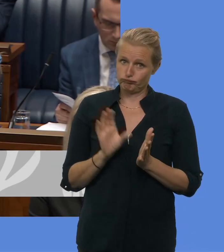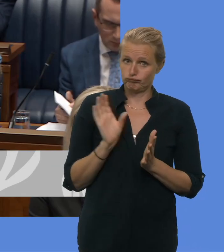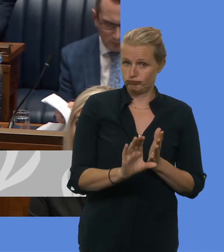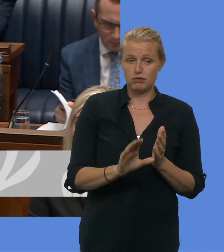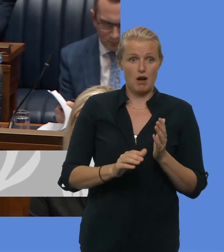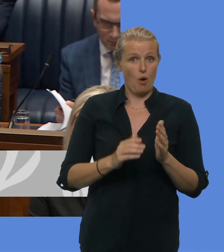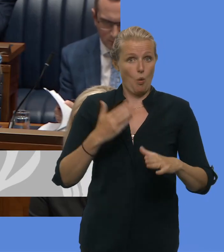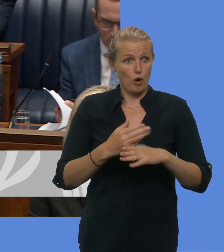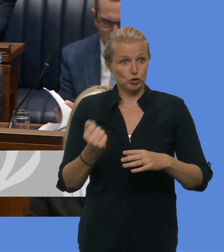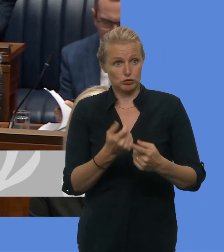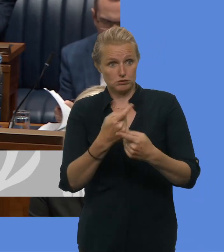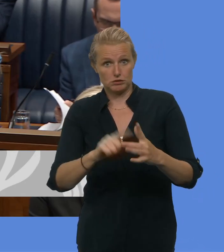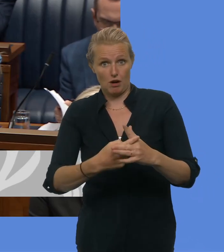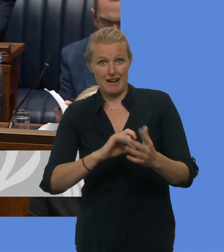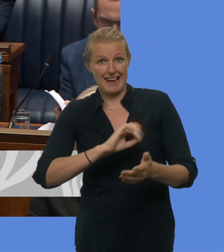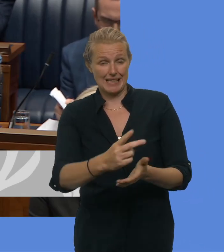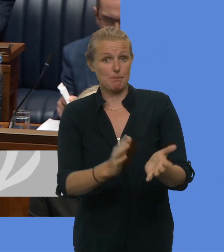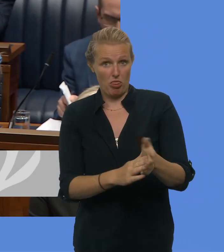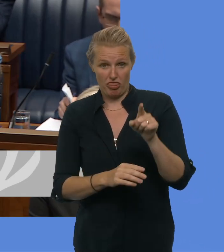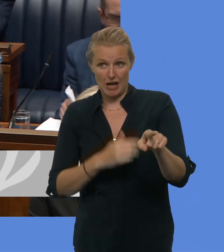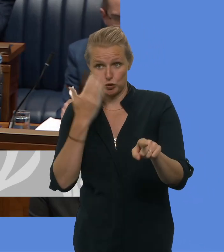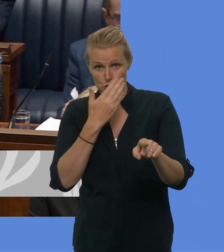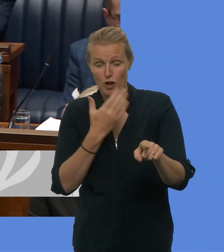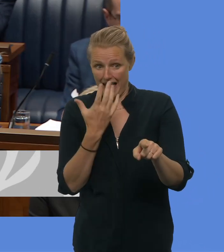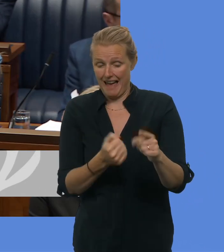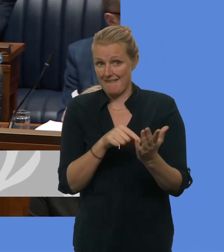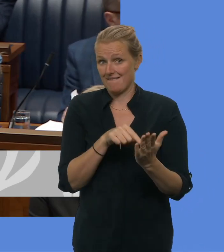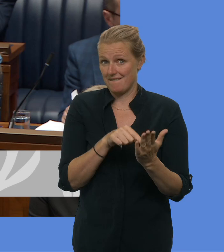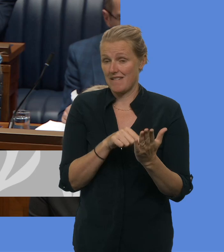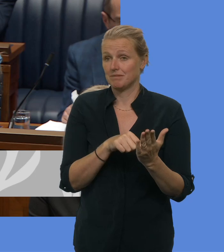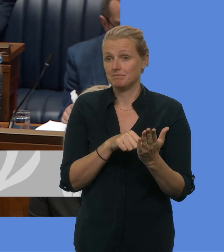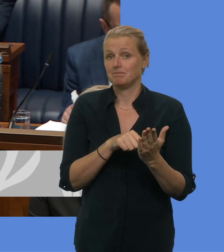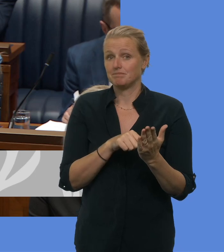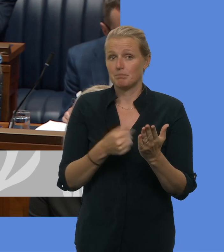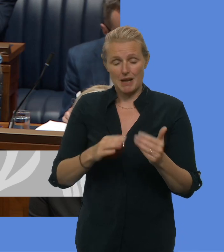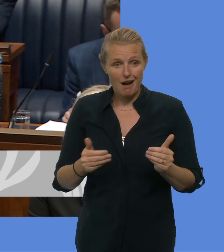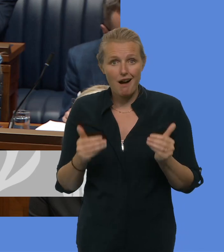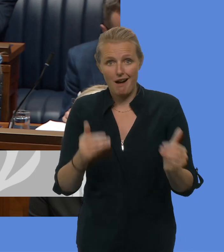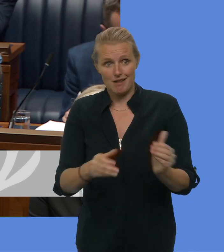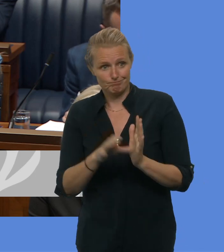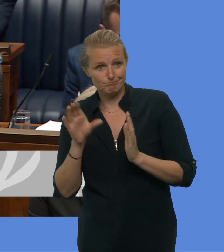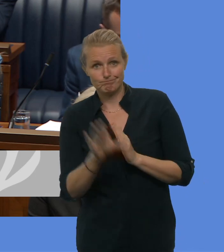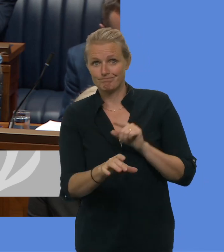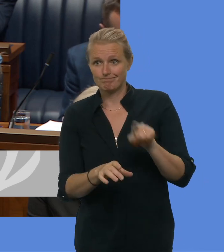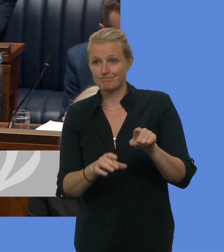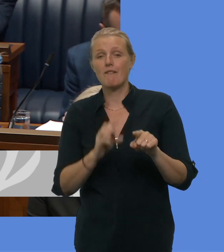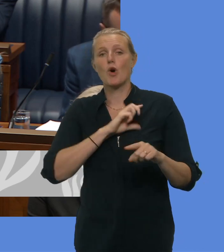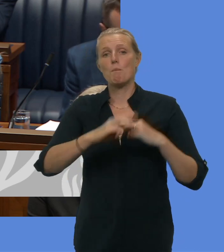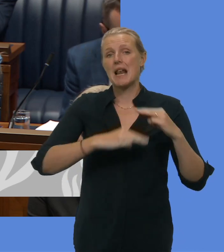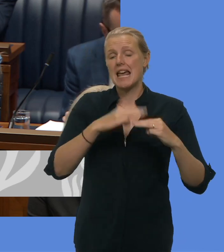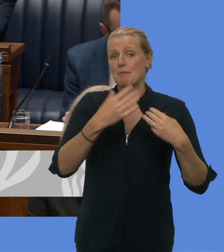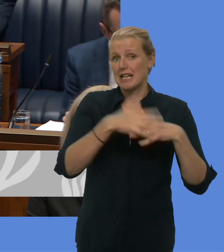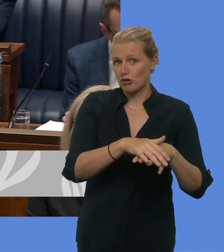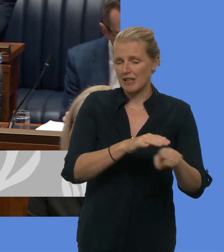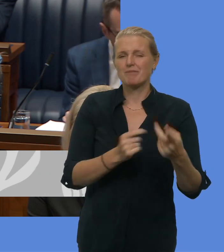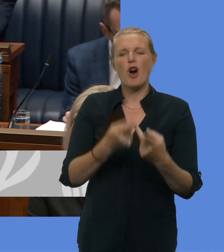works are expected to commence next month on that particular school. So we did move forward in relation to Millennium Integrated. I know that